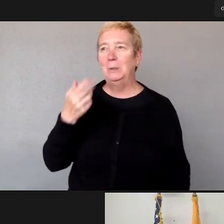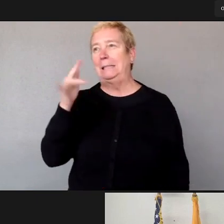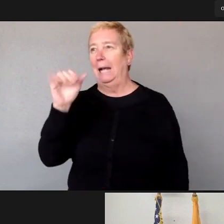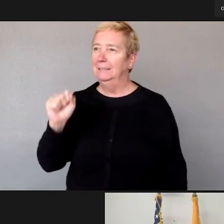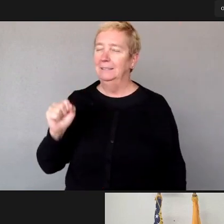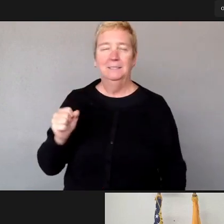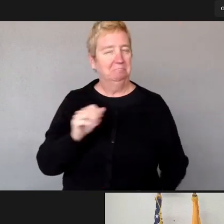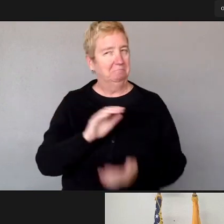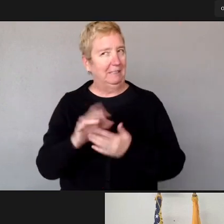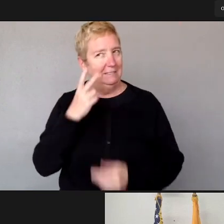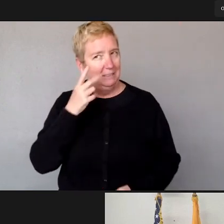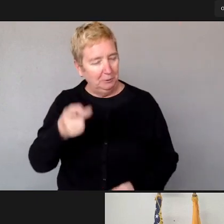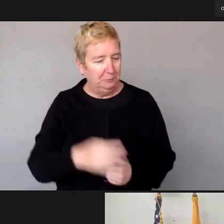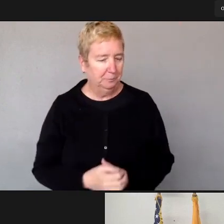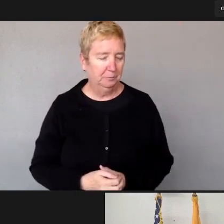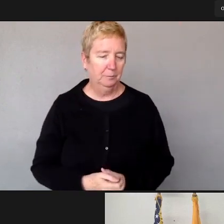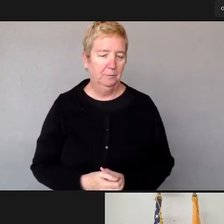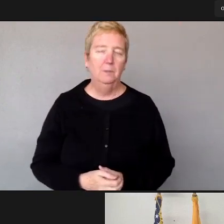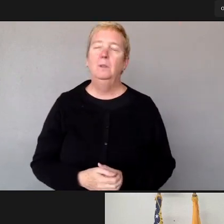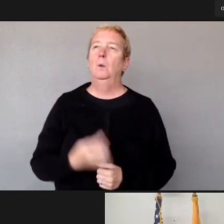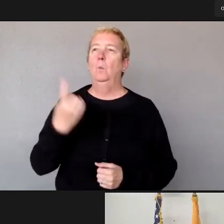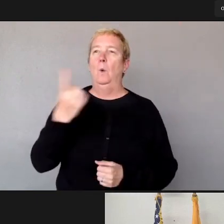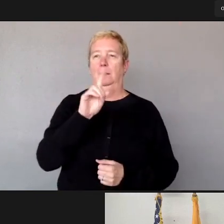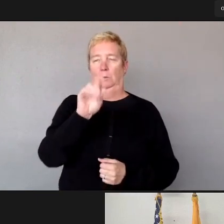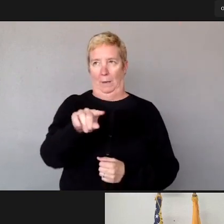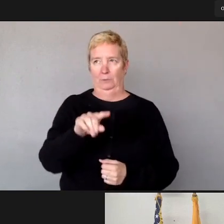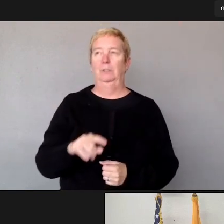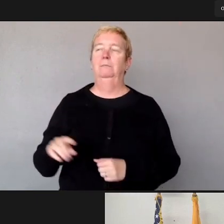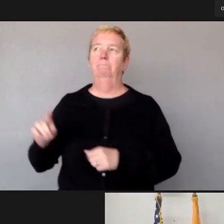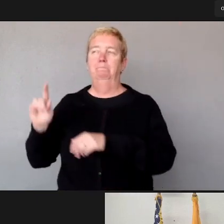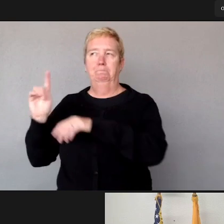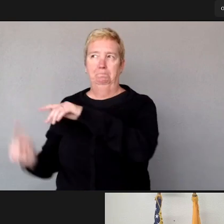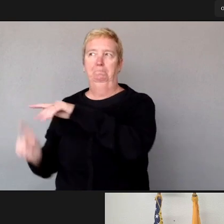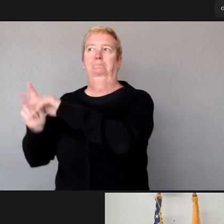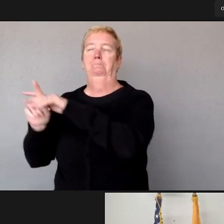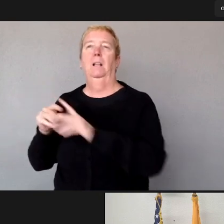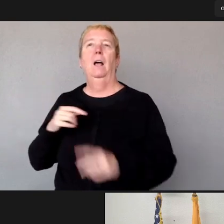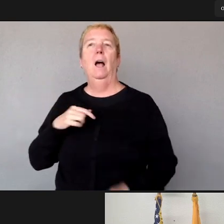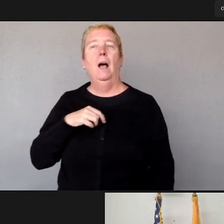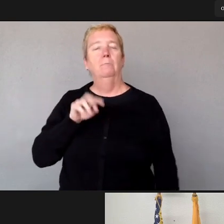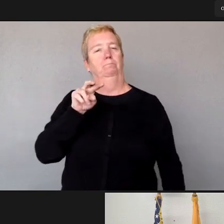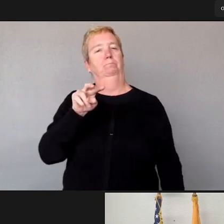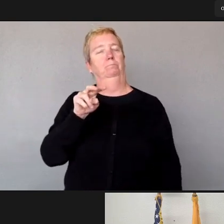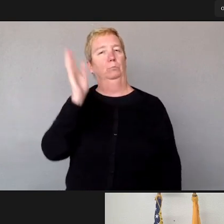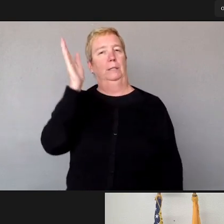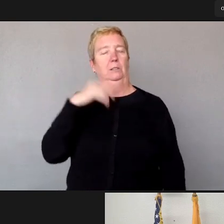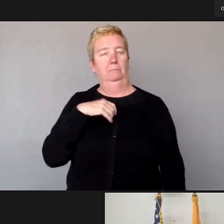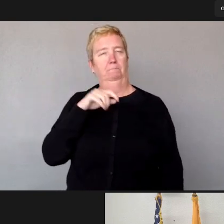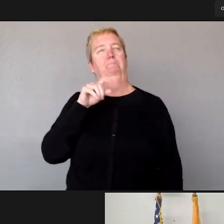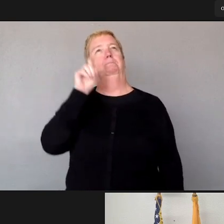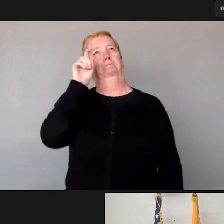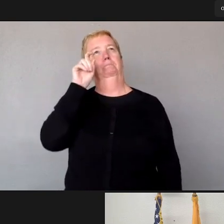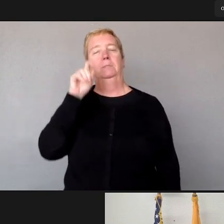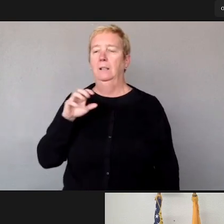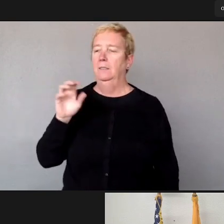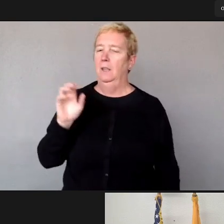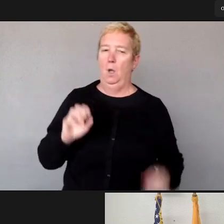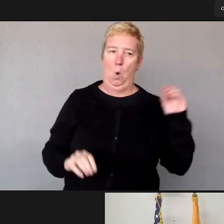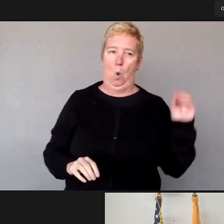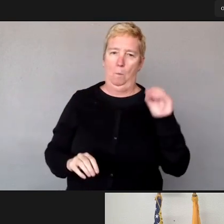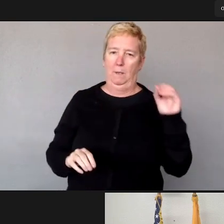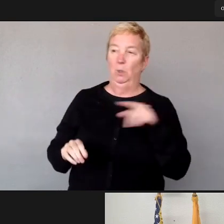y'all. One question I had come up watching the presentation was regarding the Omicron booster.